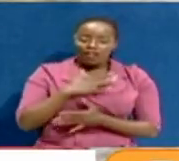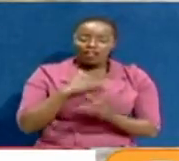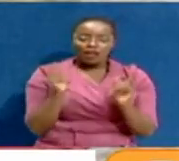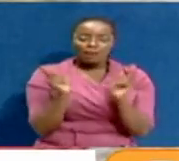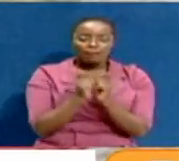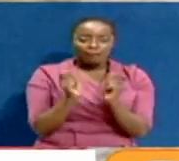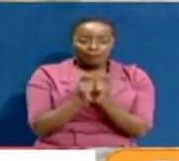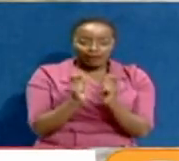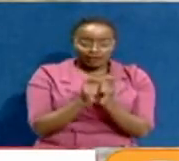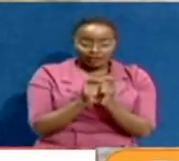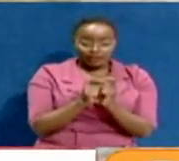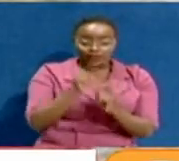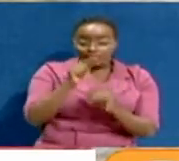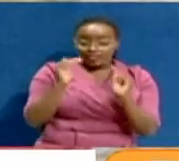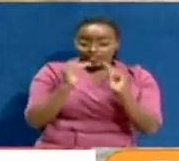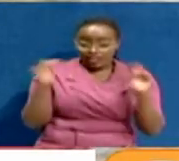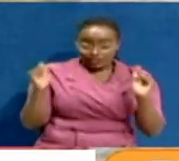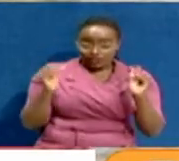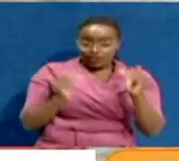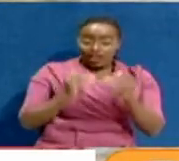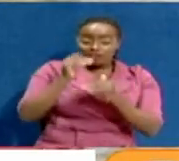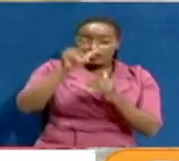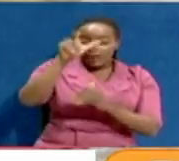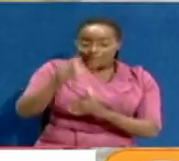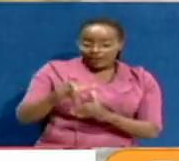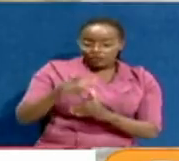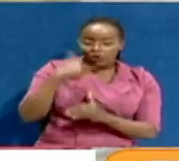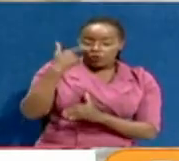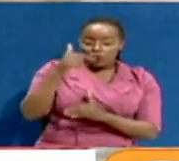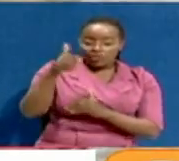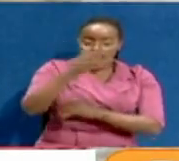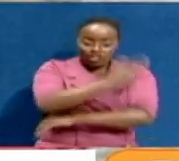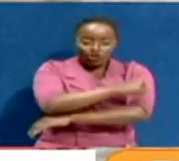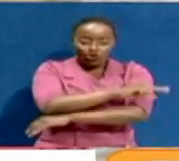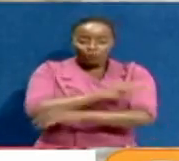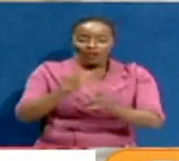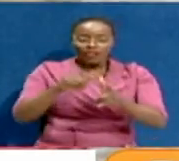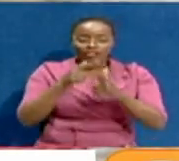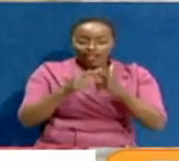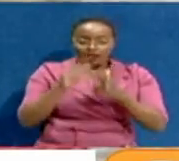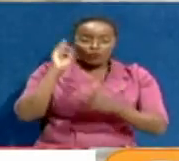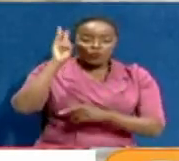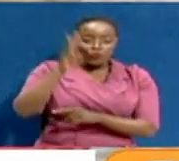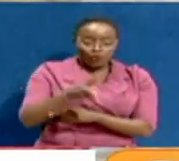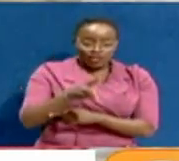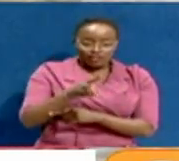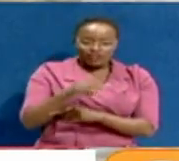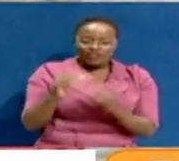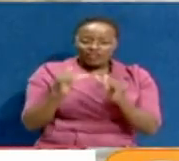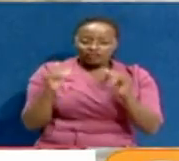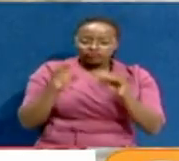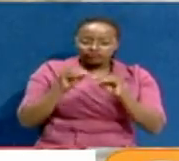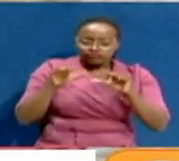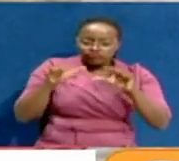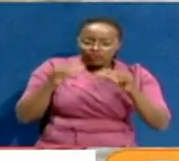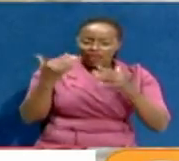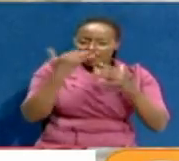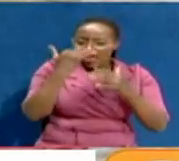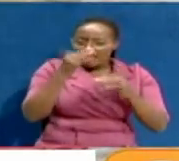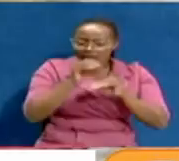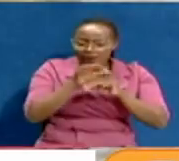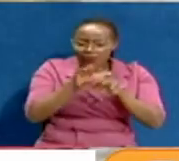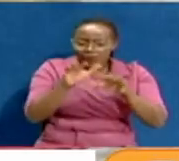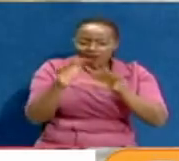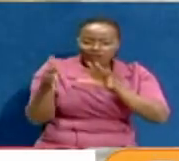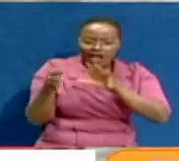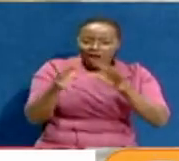pain. At this point, often if someone is in hospital and we check their oxygen saturation or how much oxygen